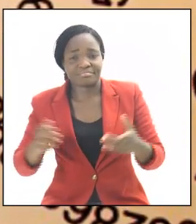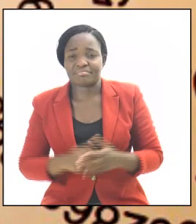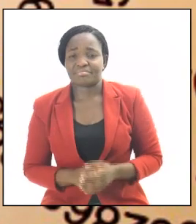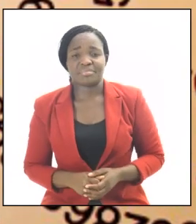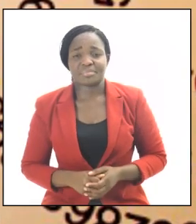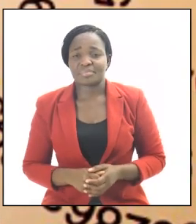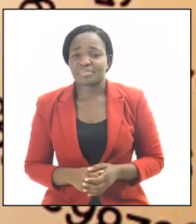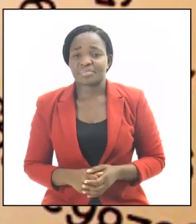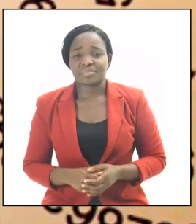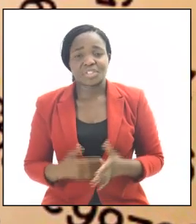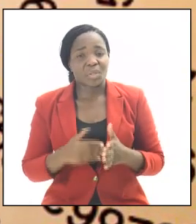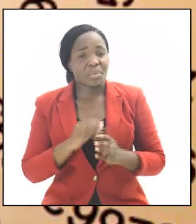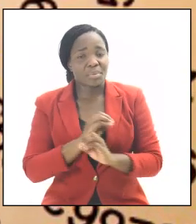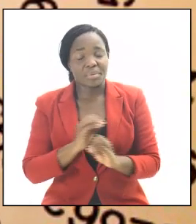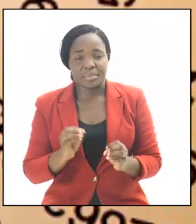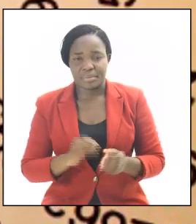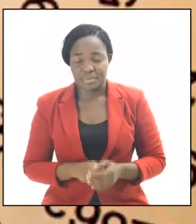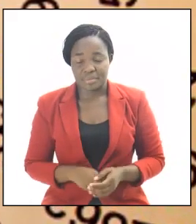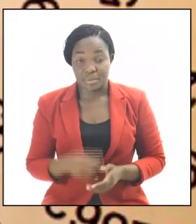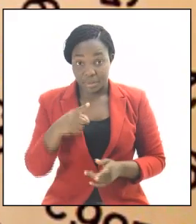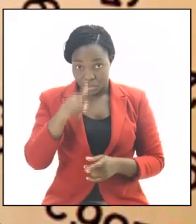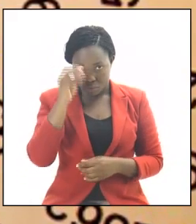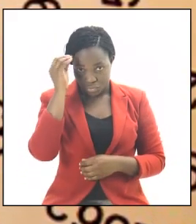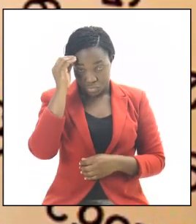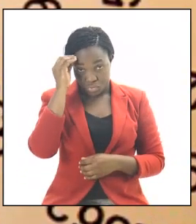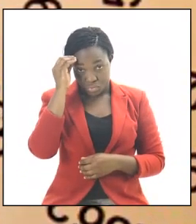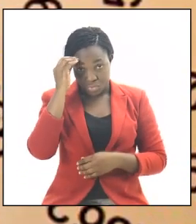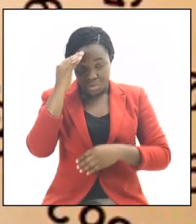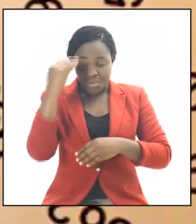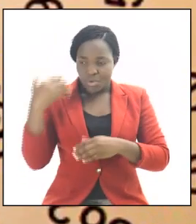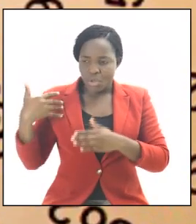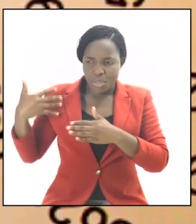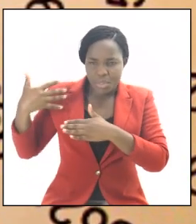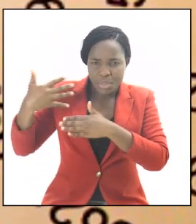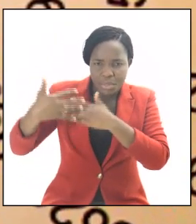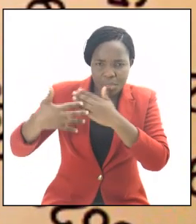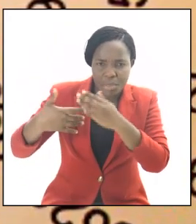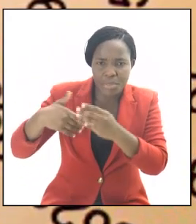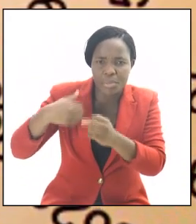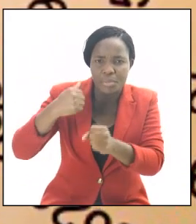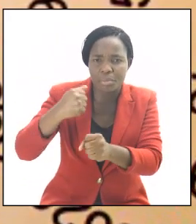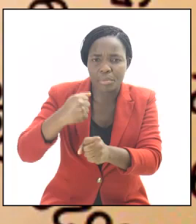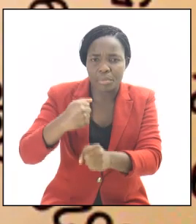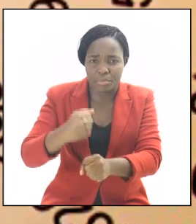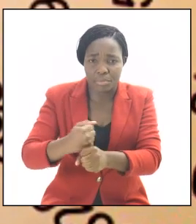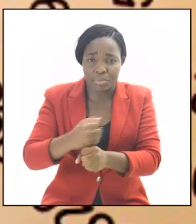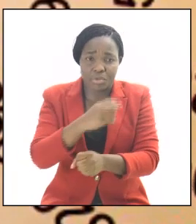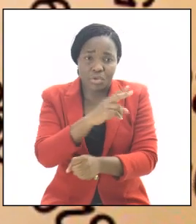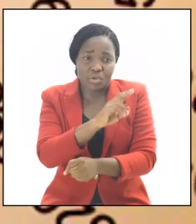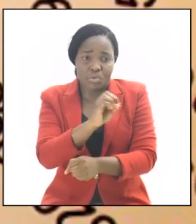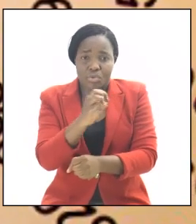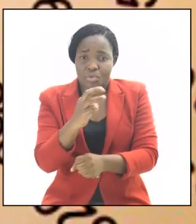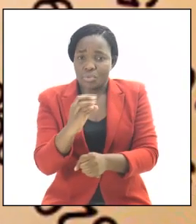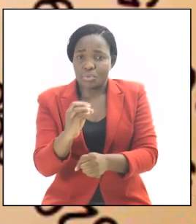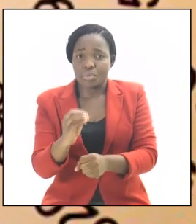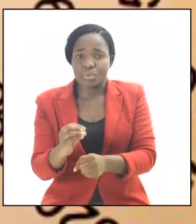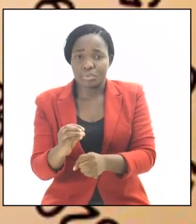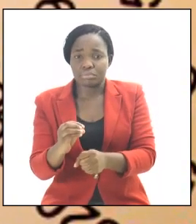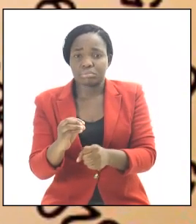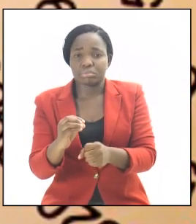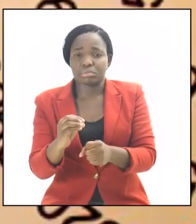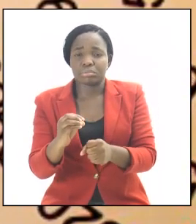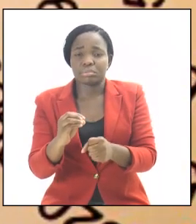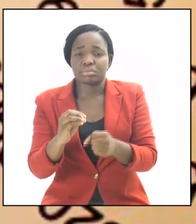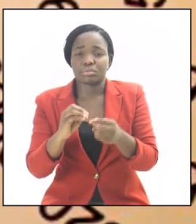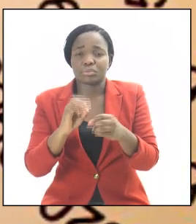the digits. Do you know, late in 2013, computers calculated the value of